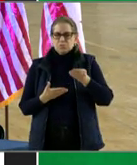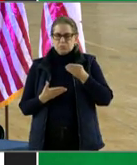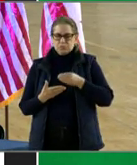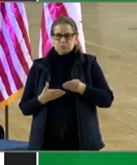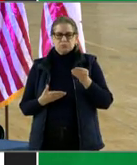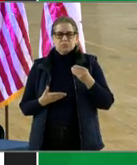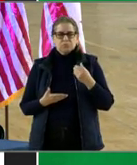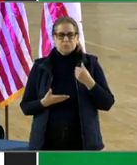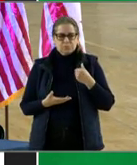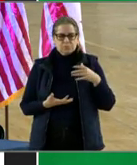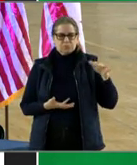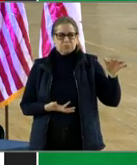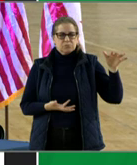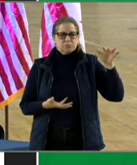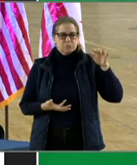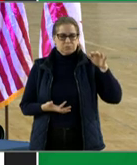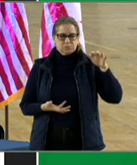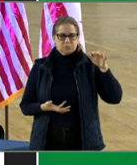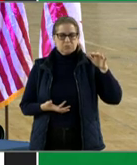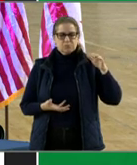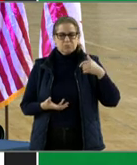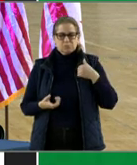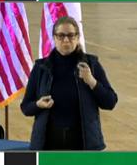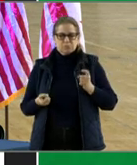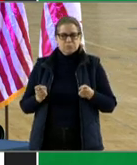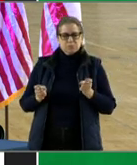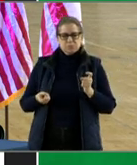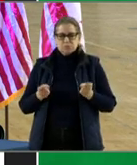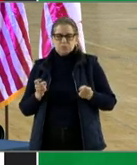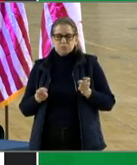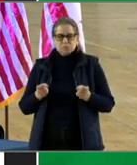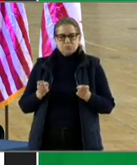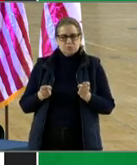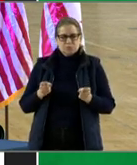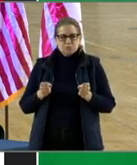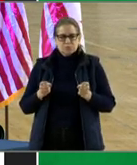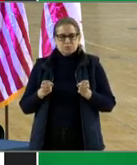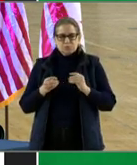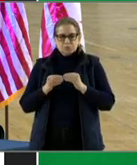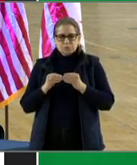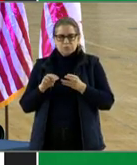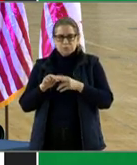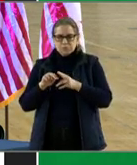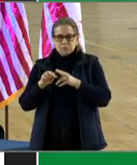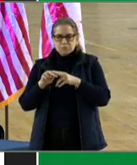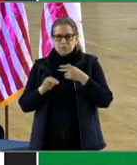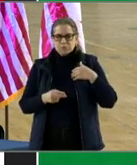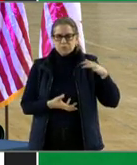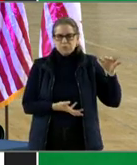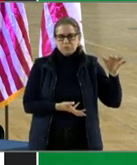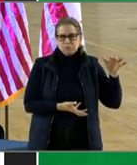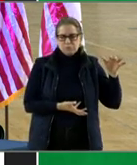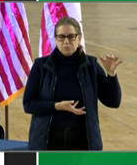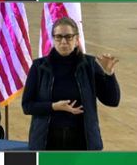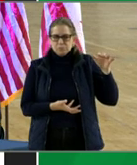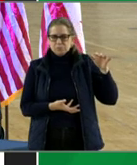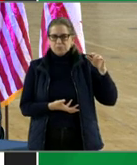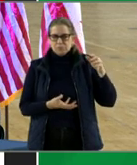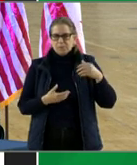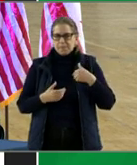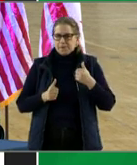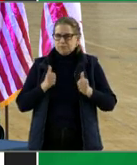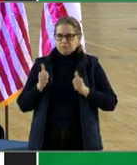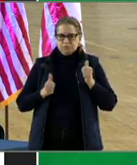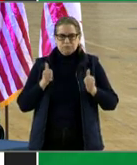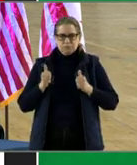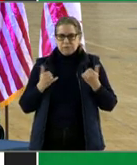some of our models would move towards surge, and as we're seeing across the country. So we've been proactive, and even before